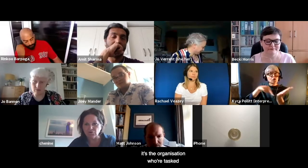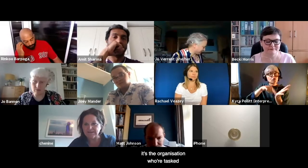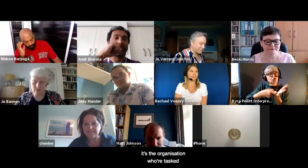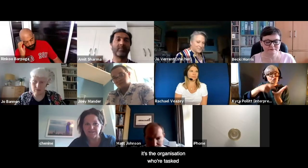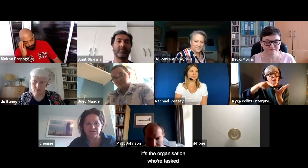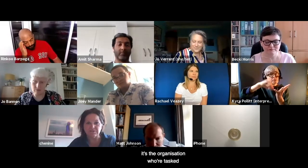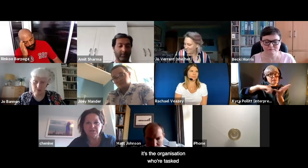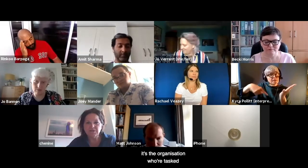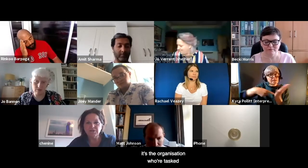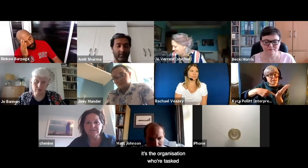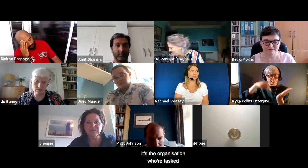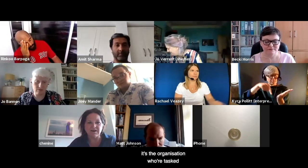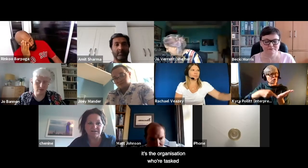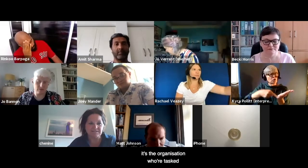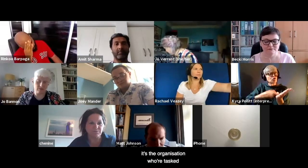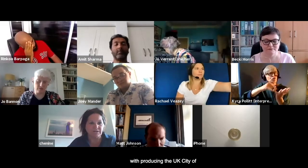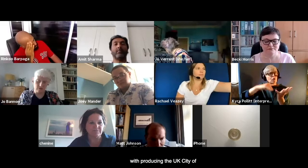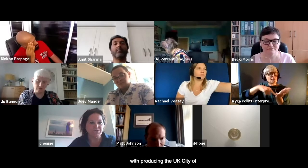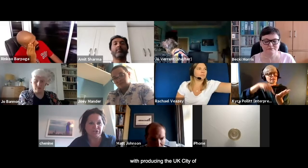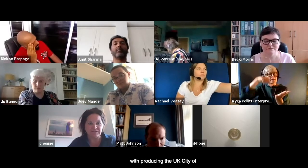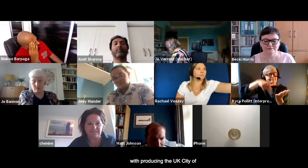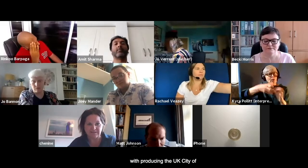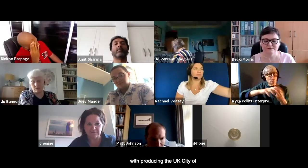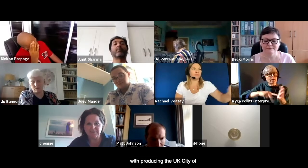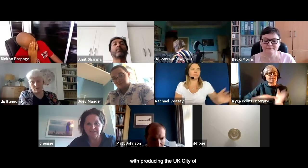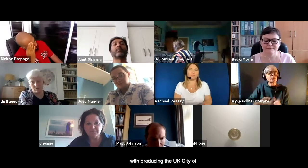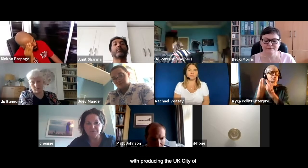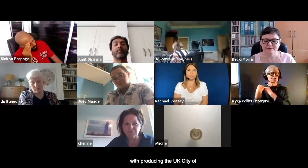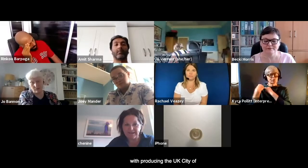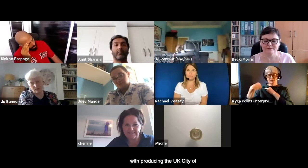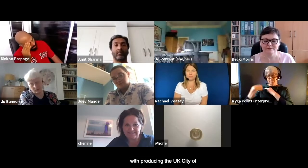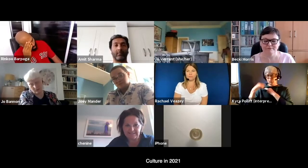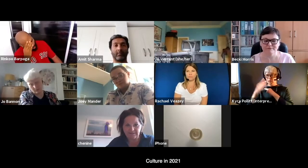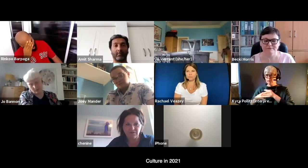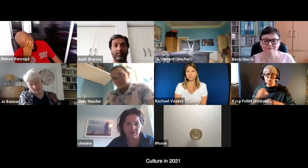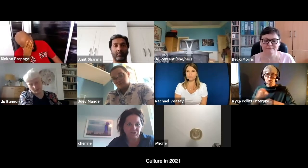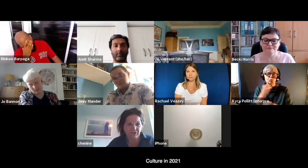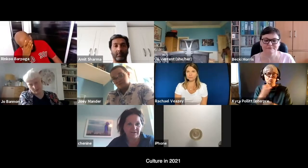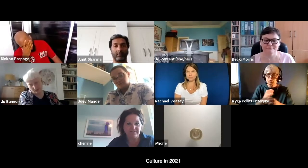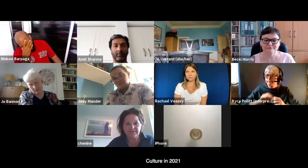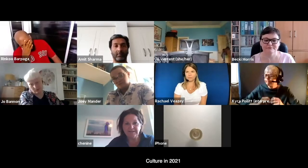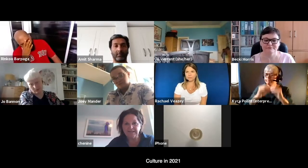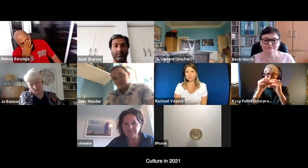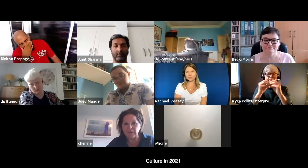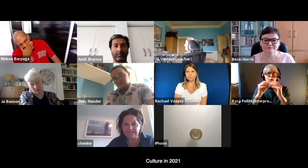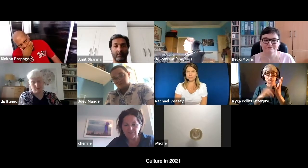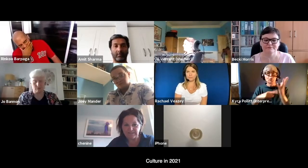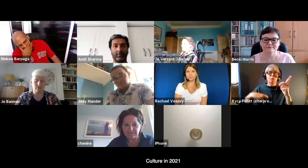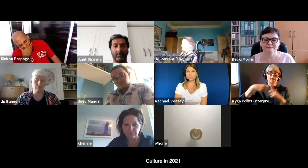the organization who are tasked with producing the UK City of Culture